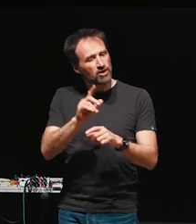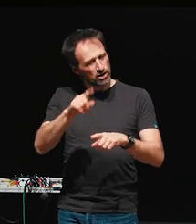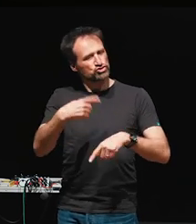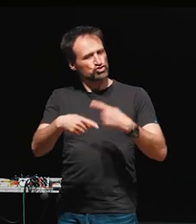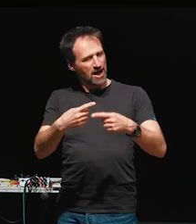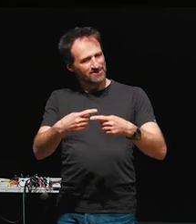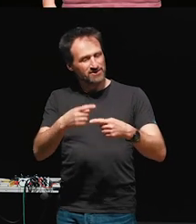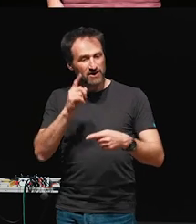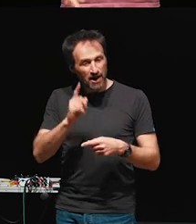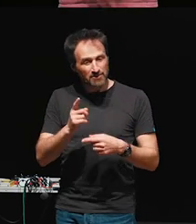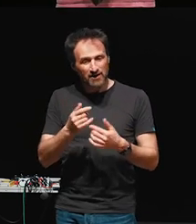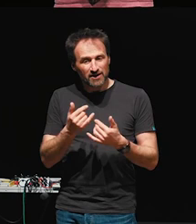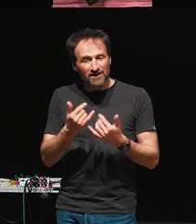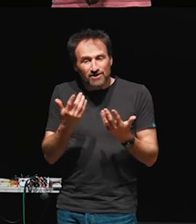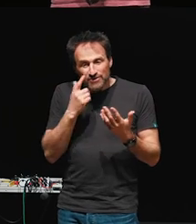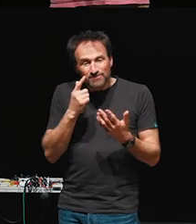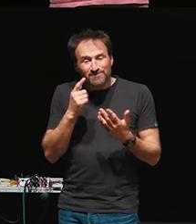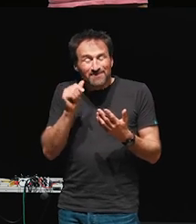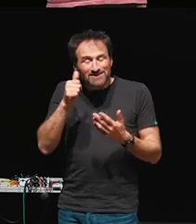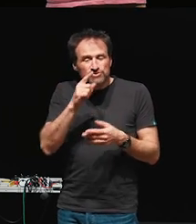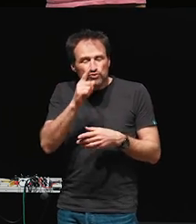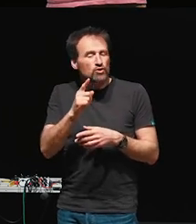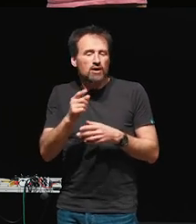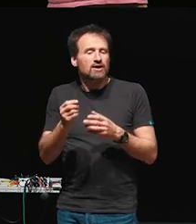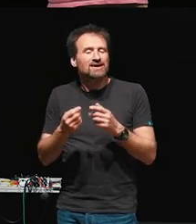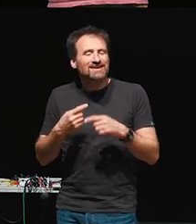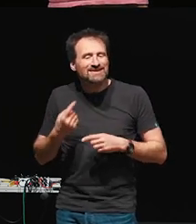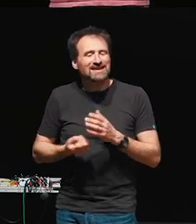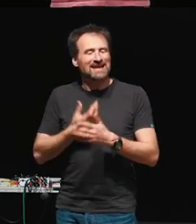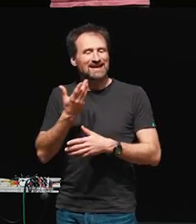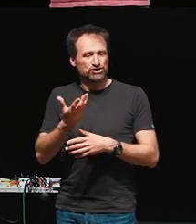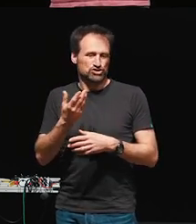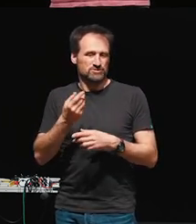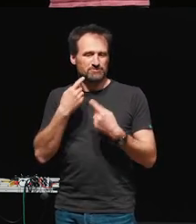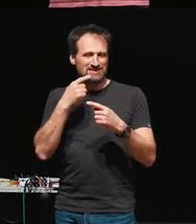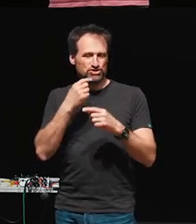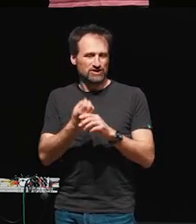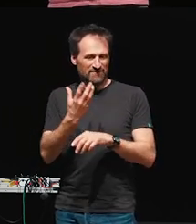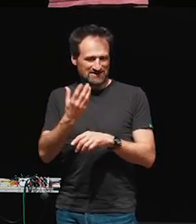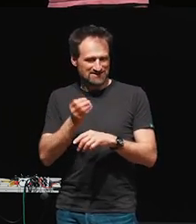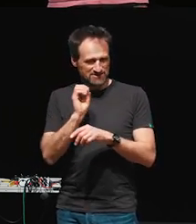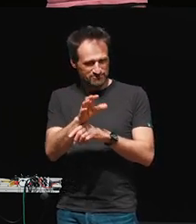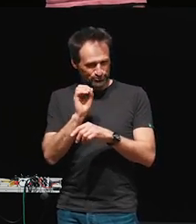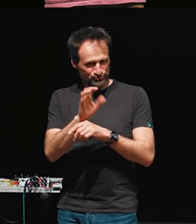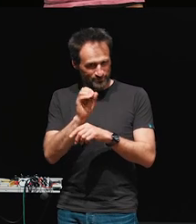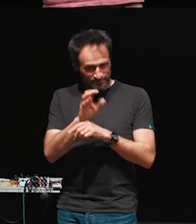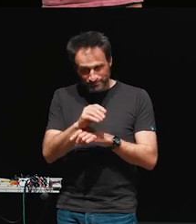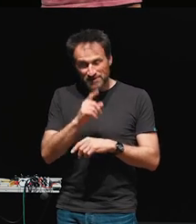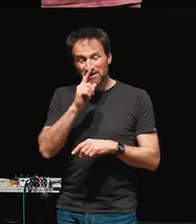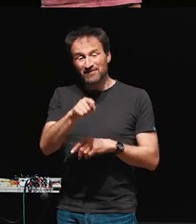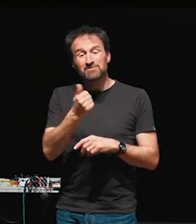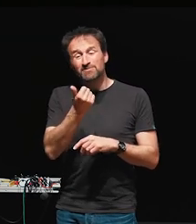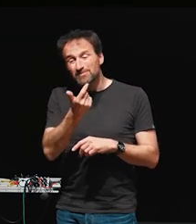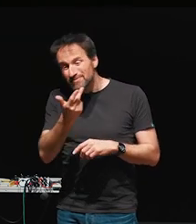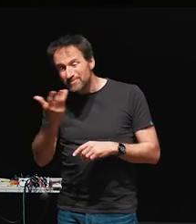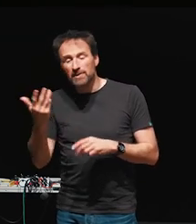by receiving just generic message events. And so if you start having multiple different tasks that are being performed or getting multiple different